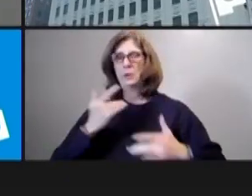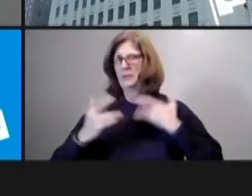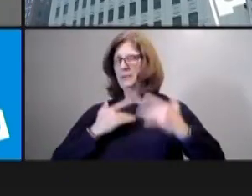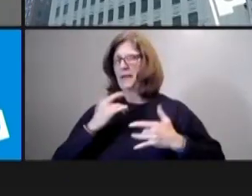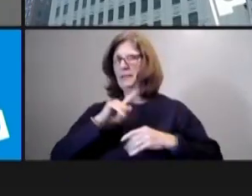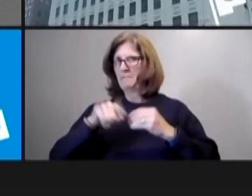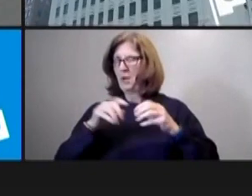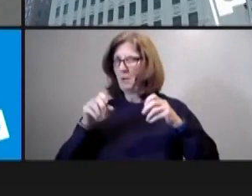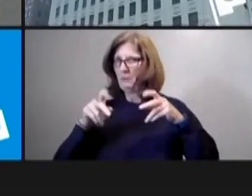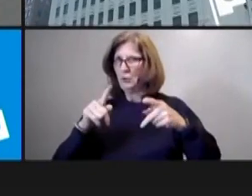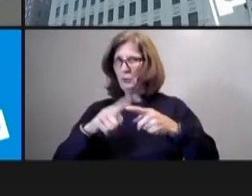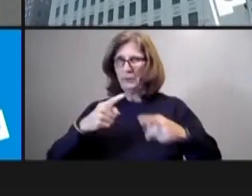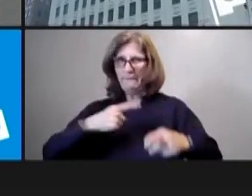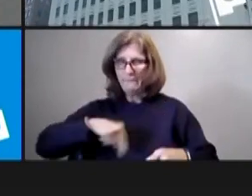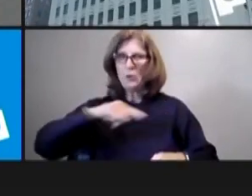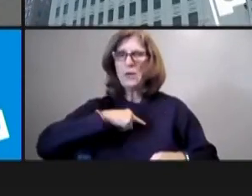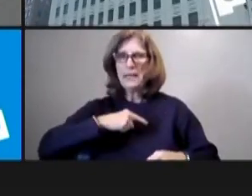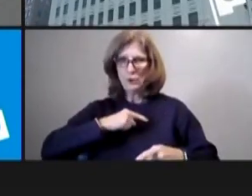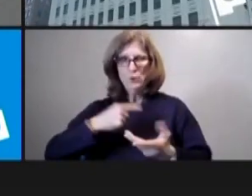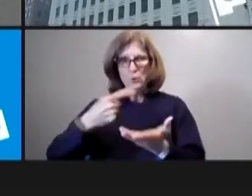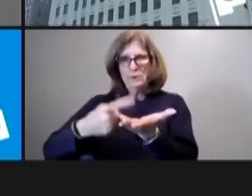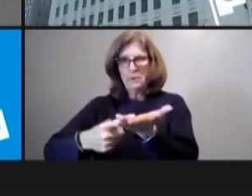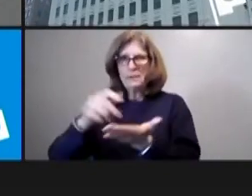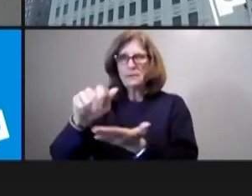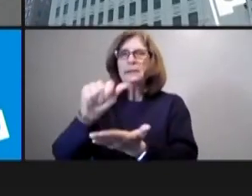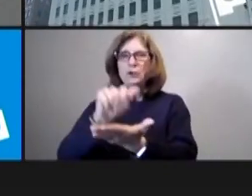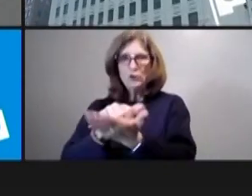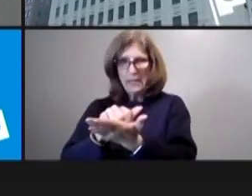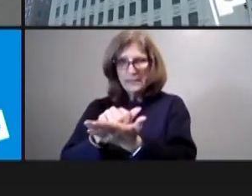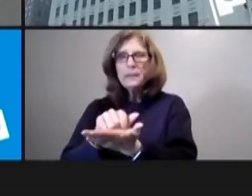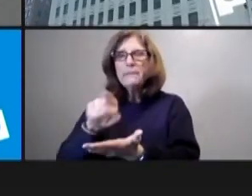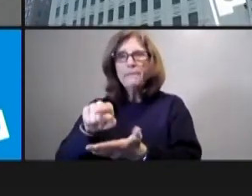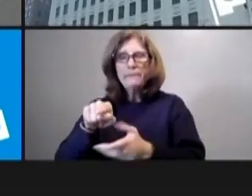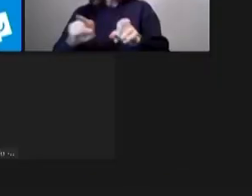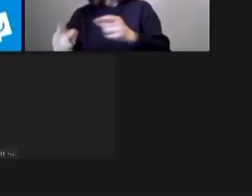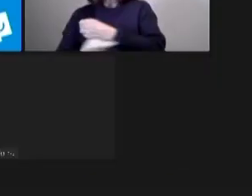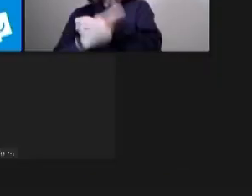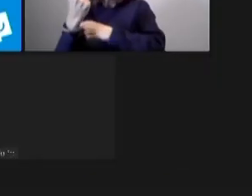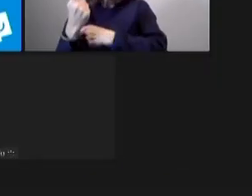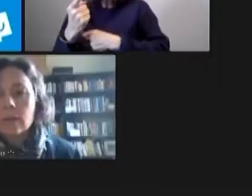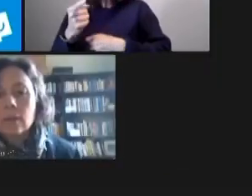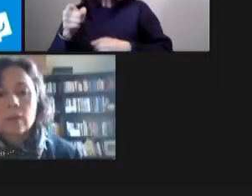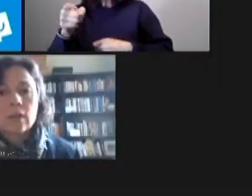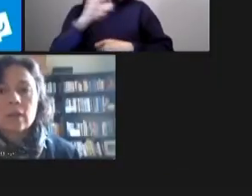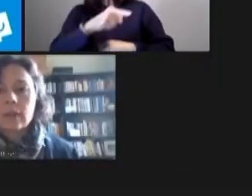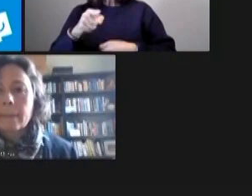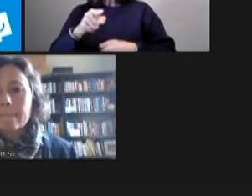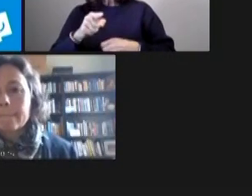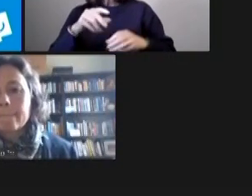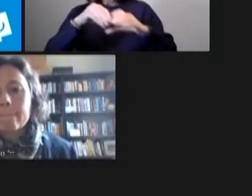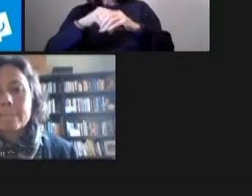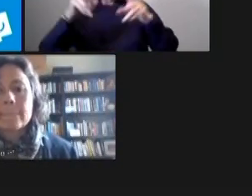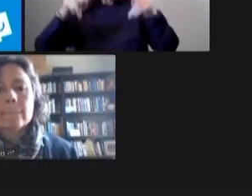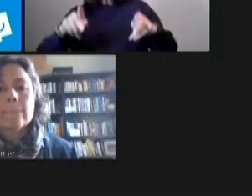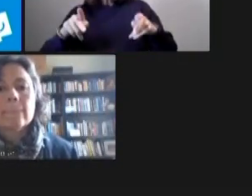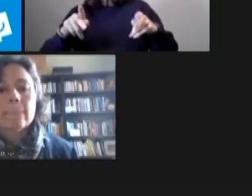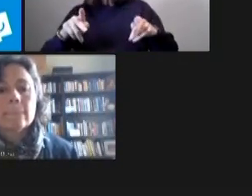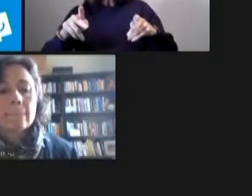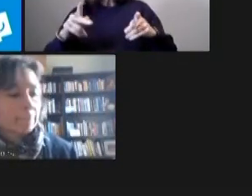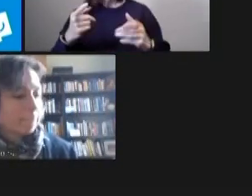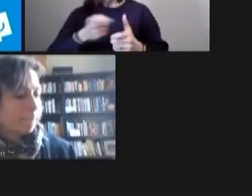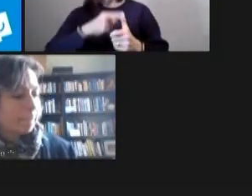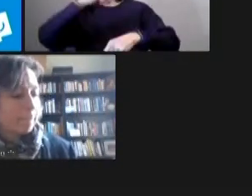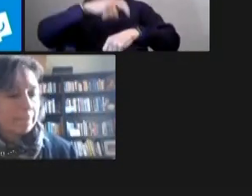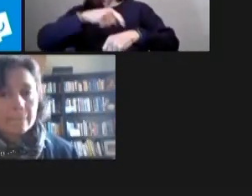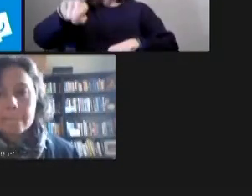agenda that we have prepared for that day. We'll be in person, which will be the first time that many of us